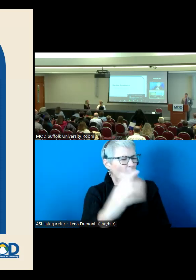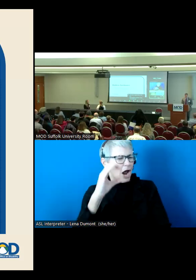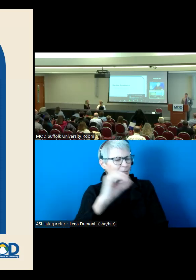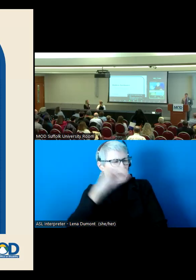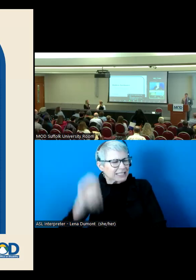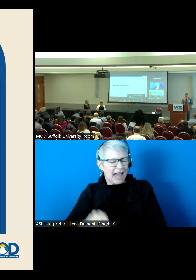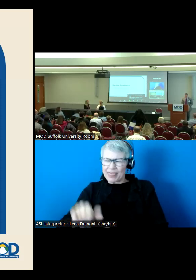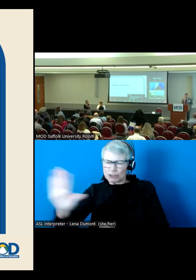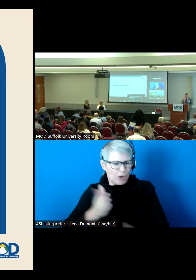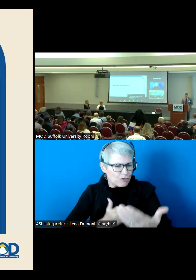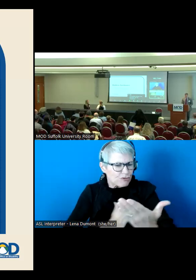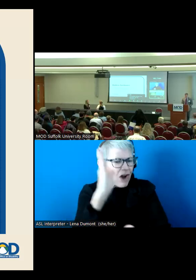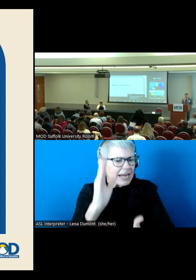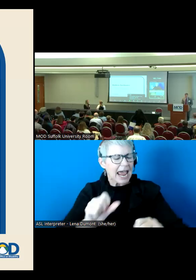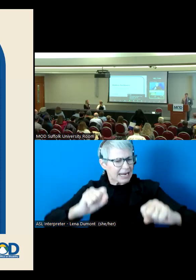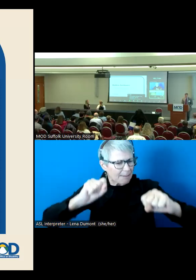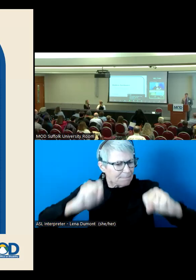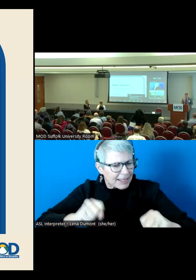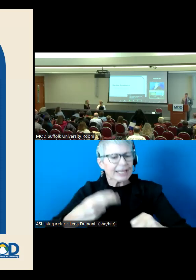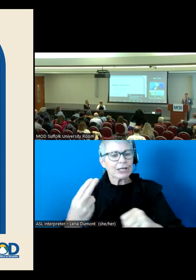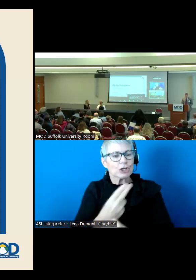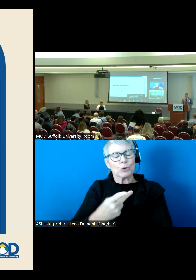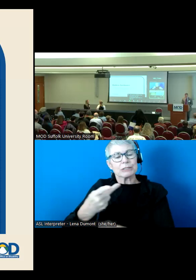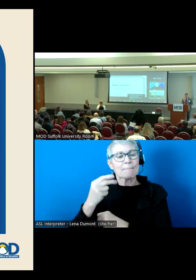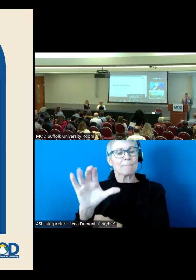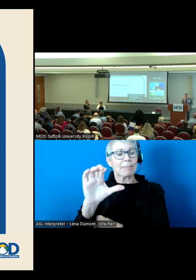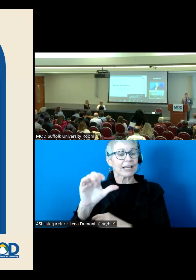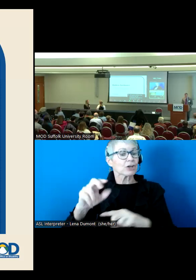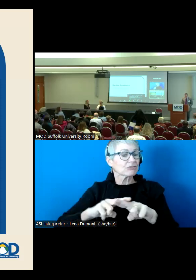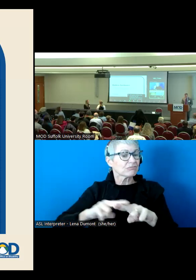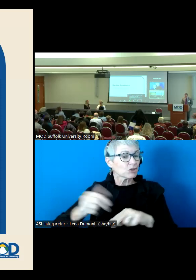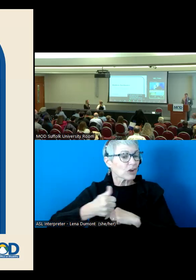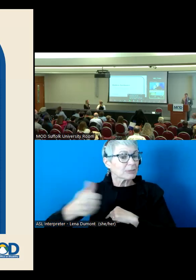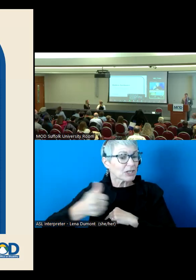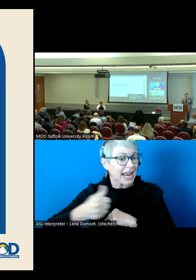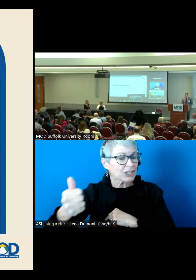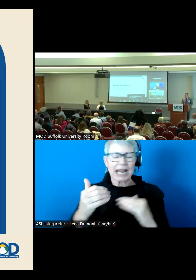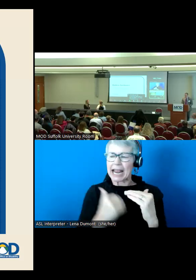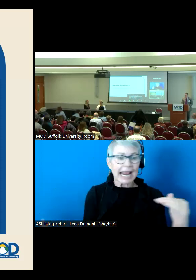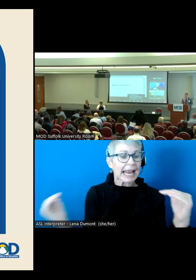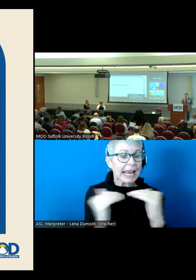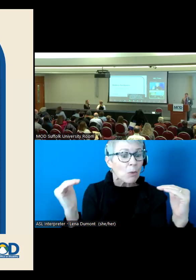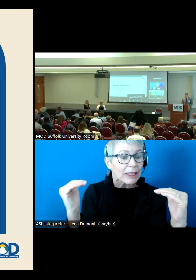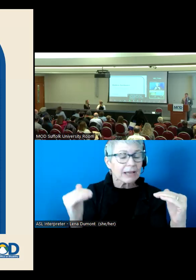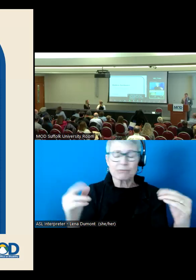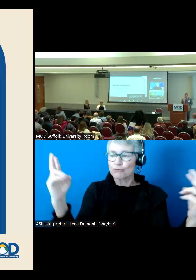is the right and ability to use public transportation in an equal and effective and dignified